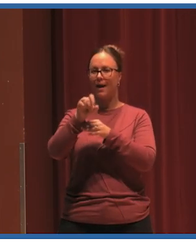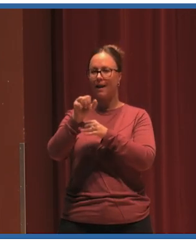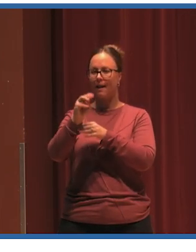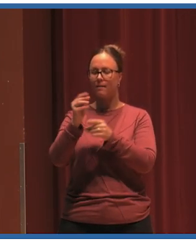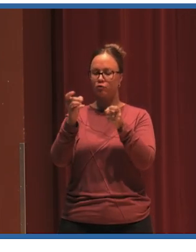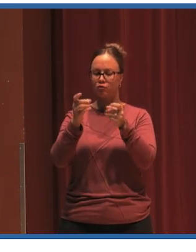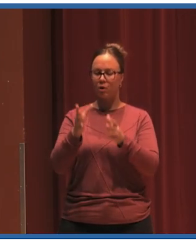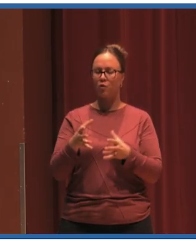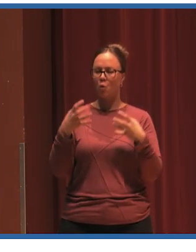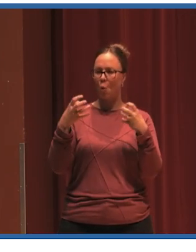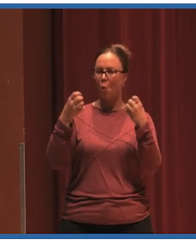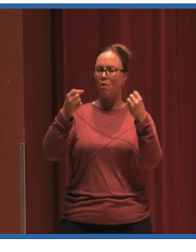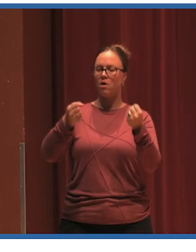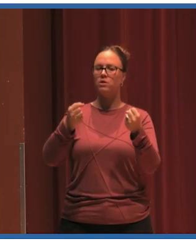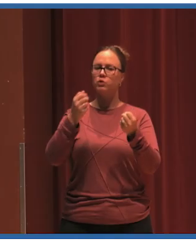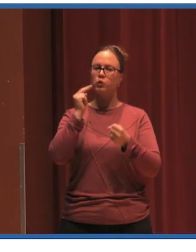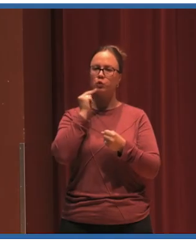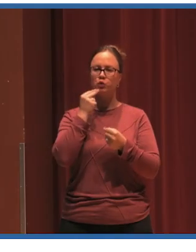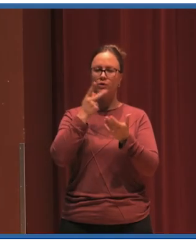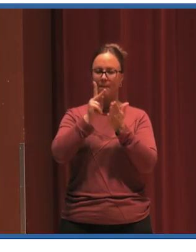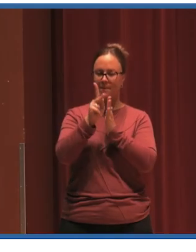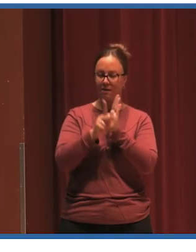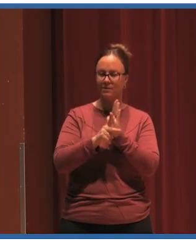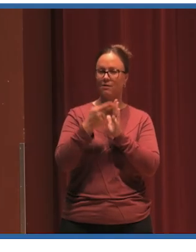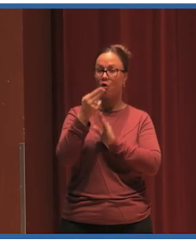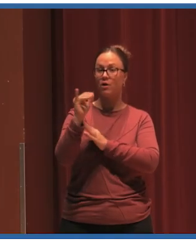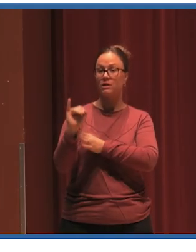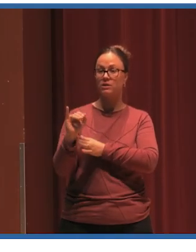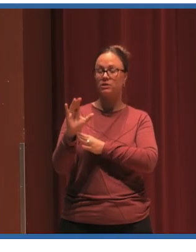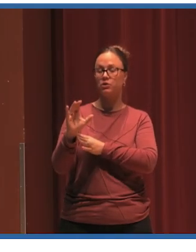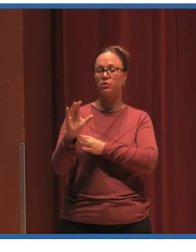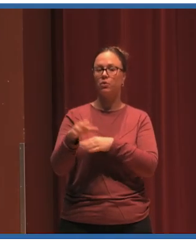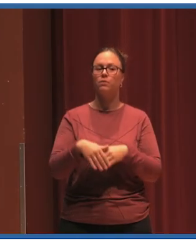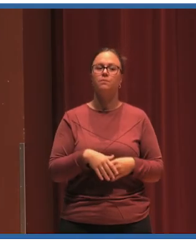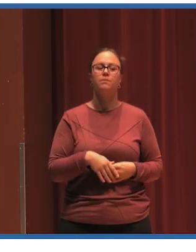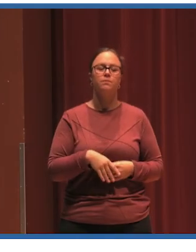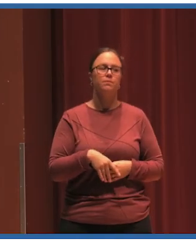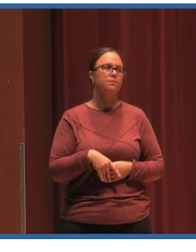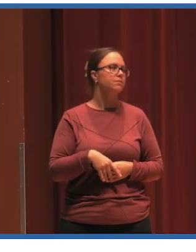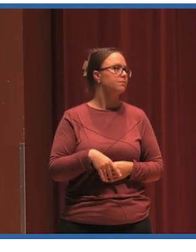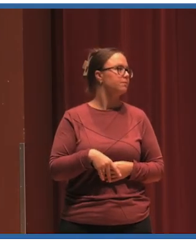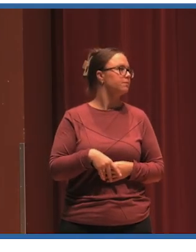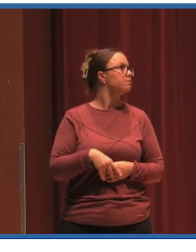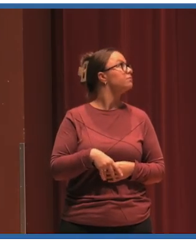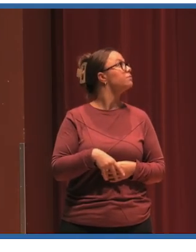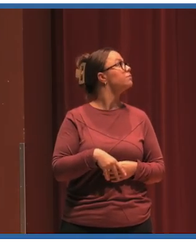and Nutrition Policy at the Harkin Institute. Adam brings a policy and systems level